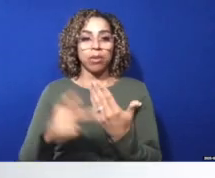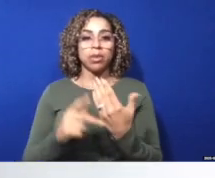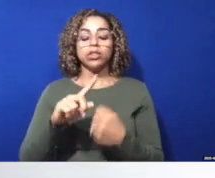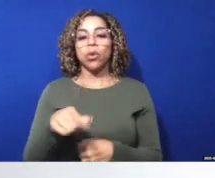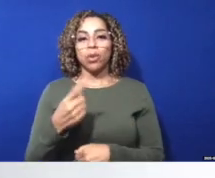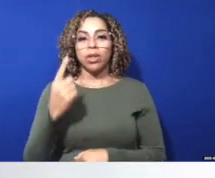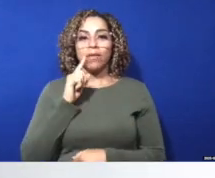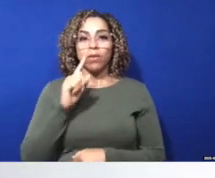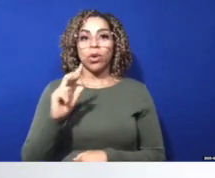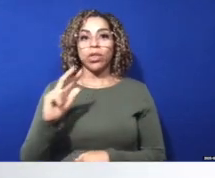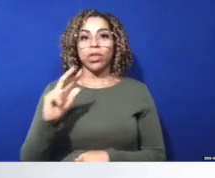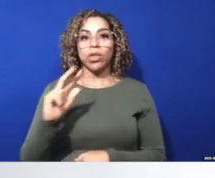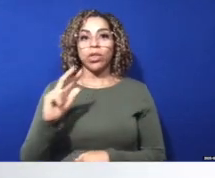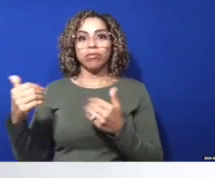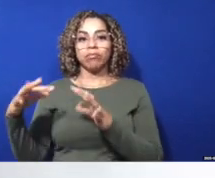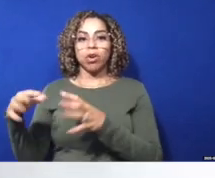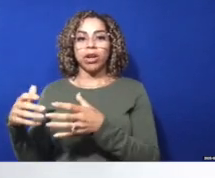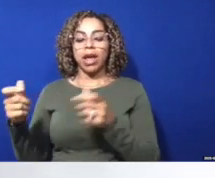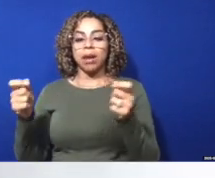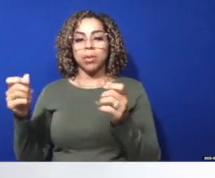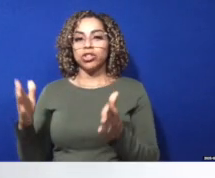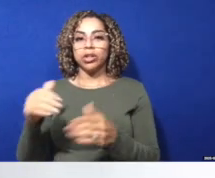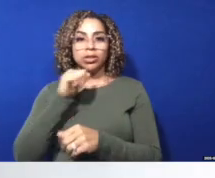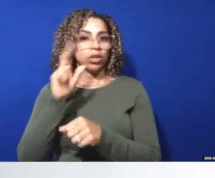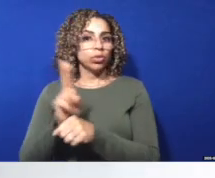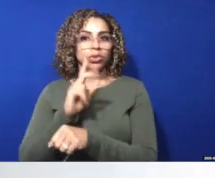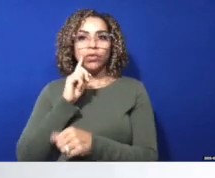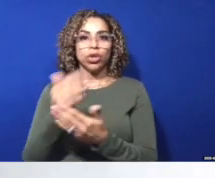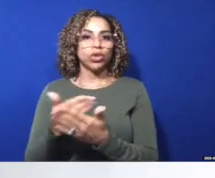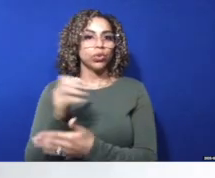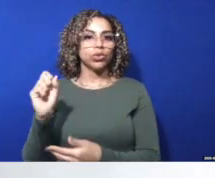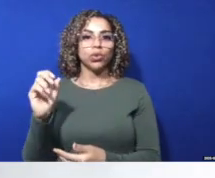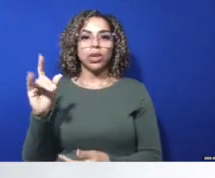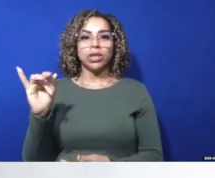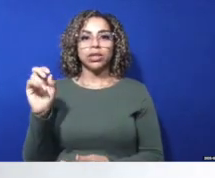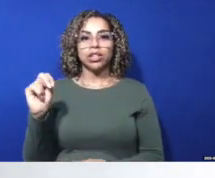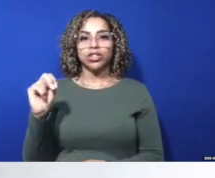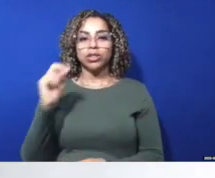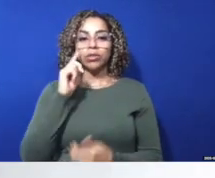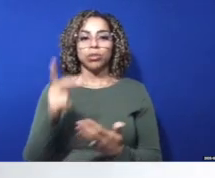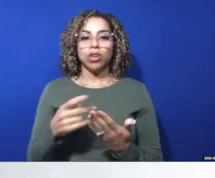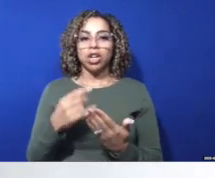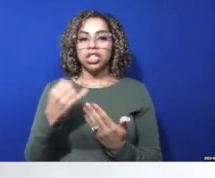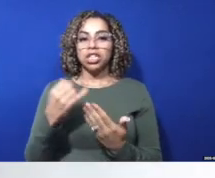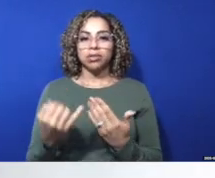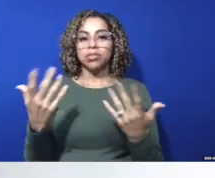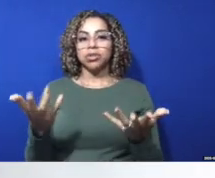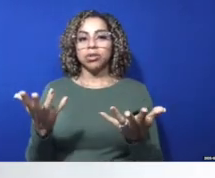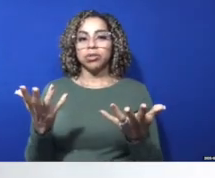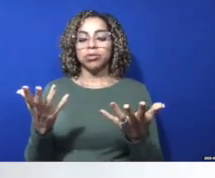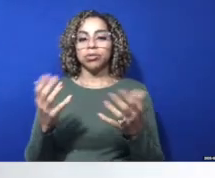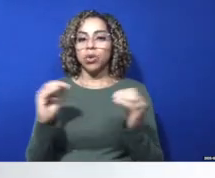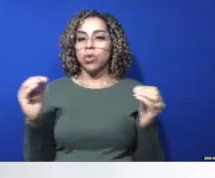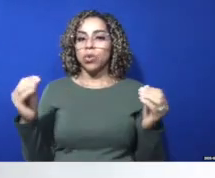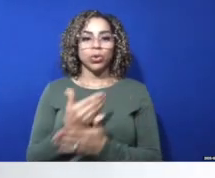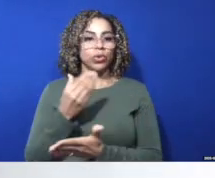for the third-party administrator. It won't be used for a new solicitation for projects. So there's no new funding